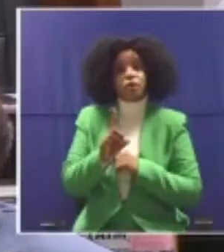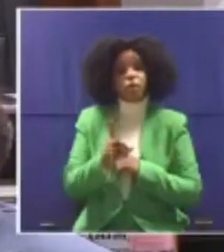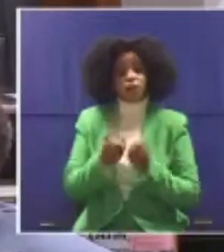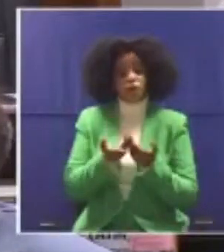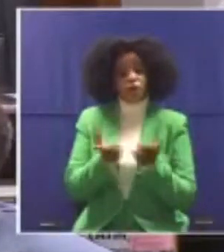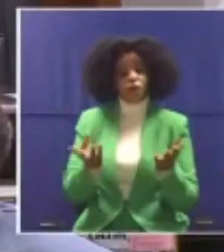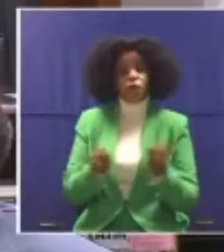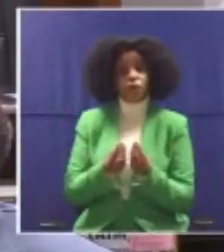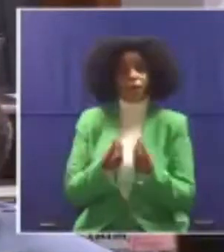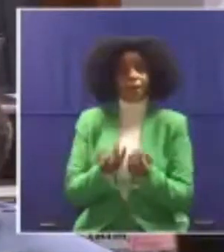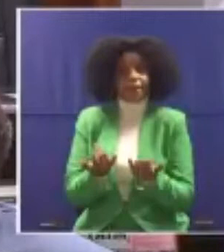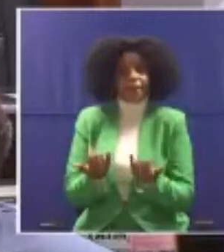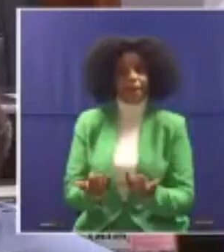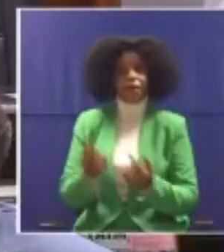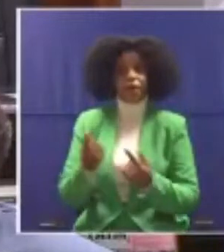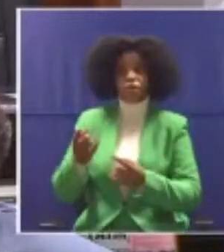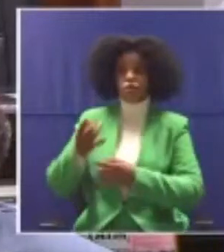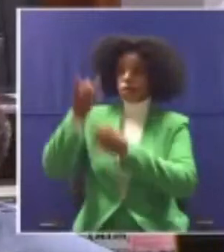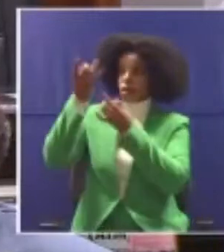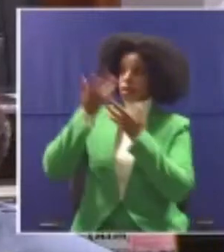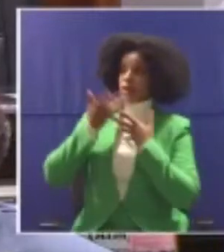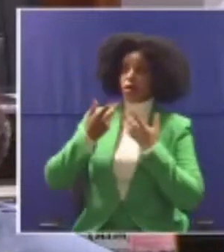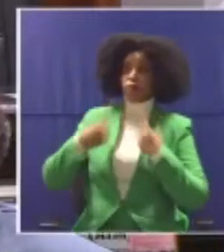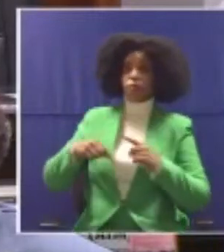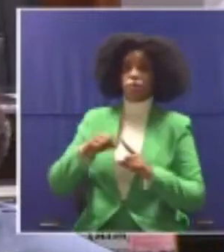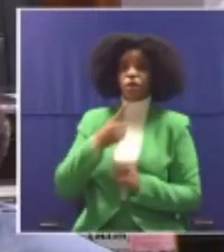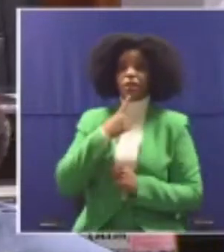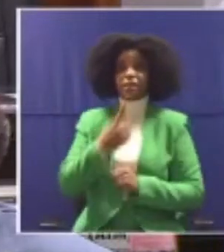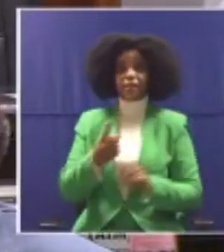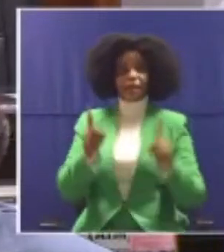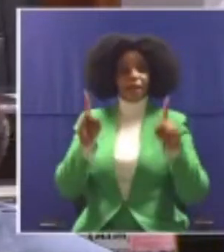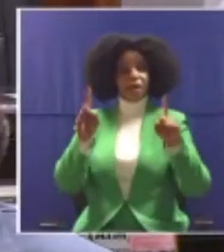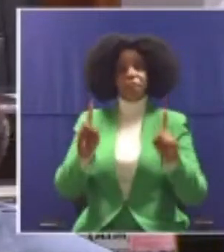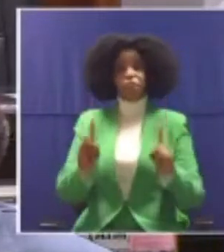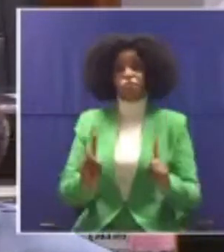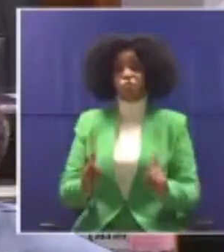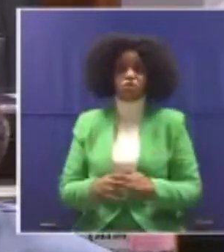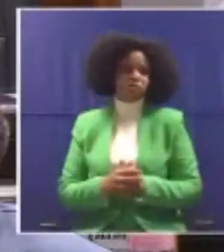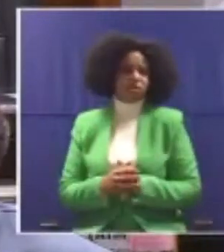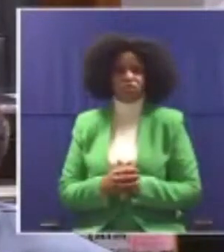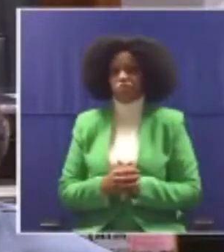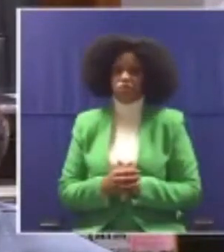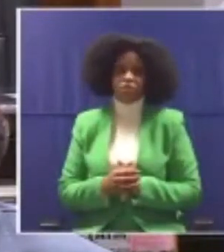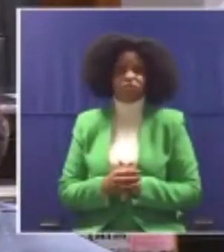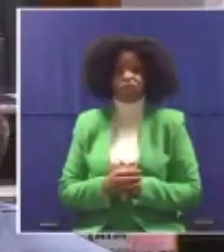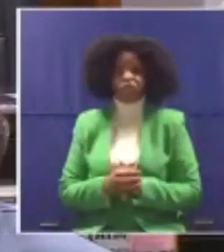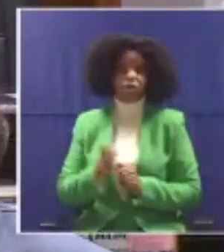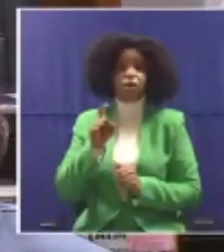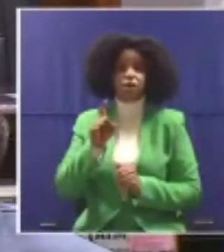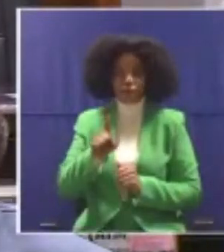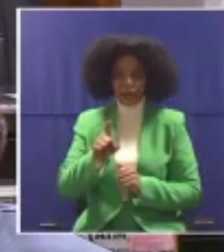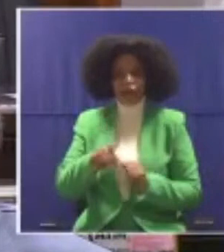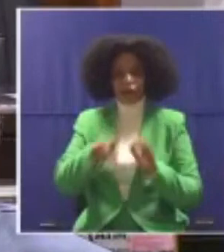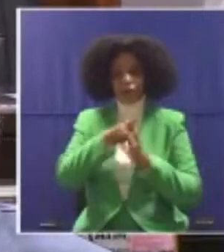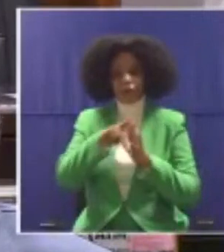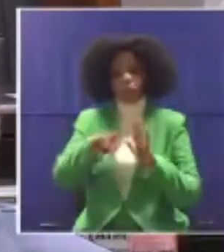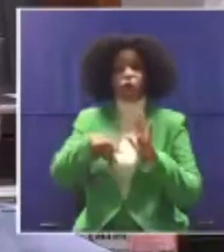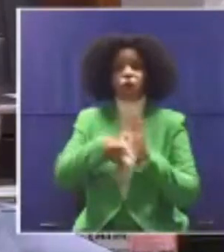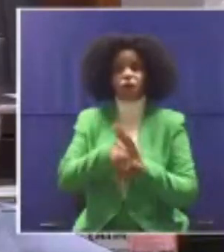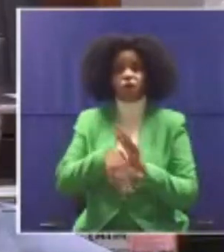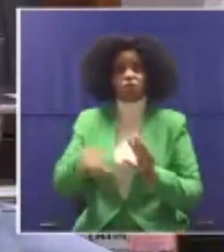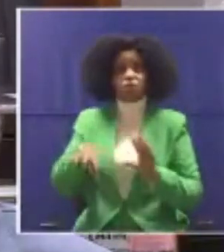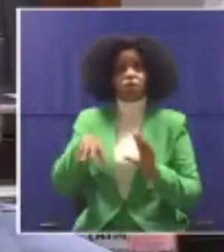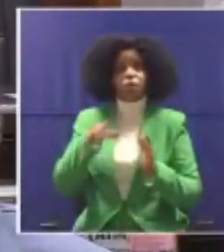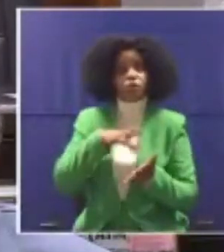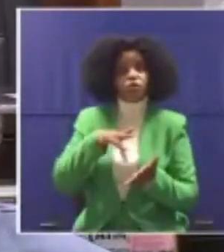have mentioned just now as principles are not principles, those are policy positions. Legislation should be very careful that we do not try to put